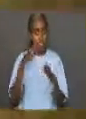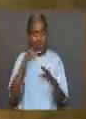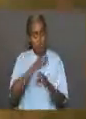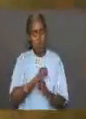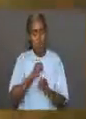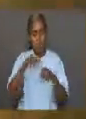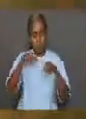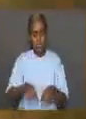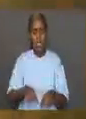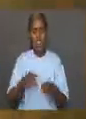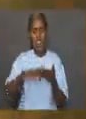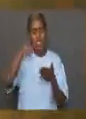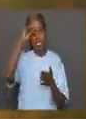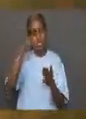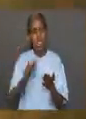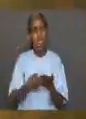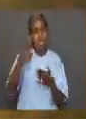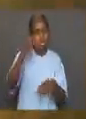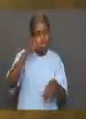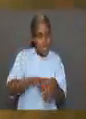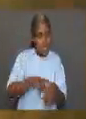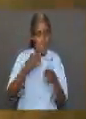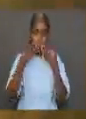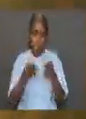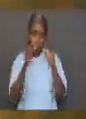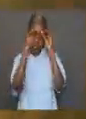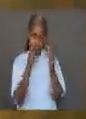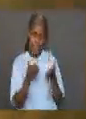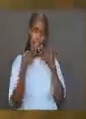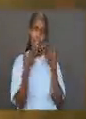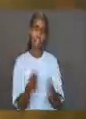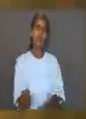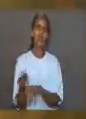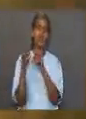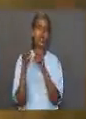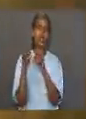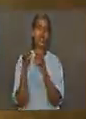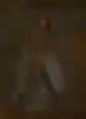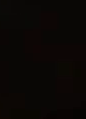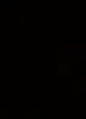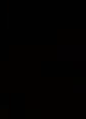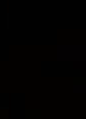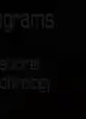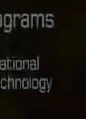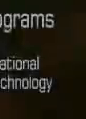lesson. Until next time, thank you, teacher. Thank you, students.